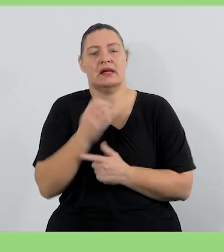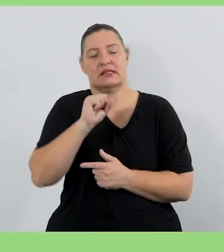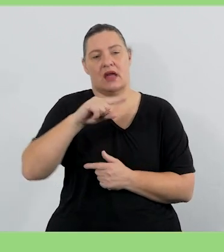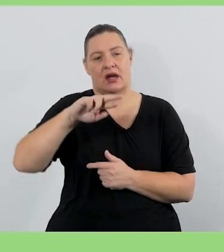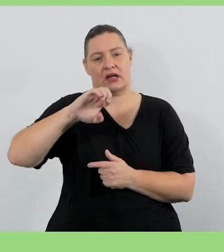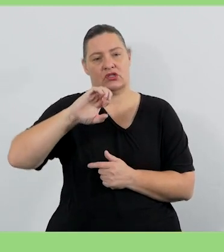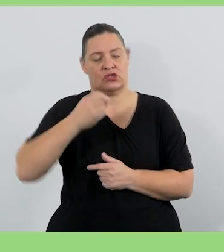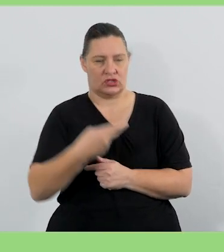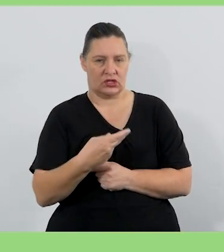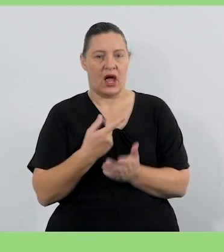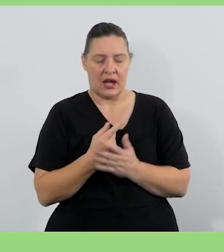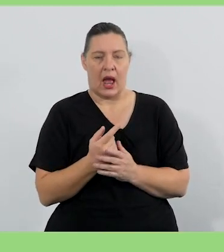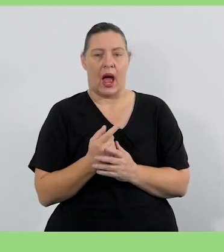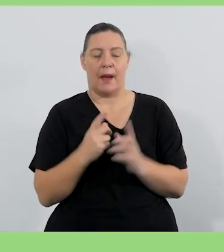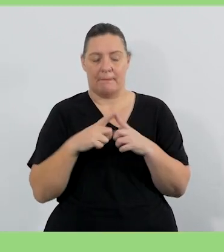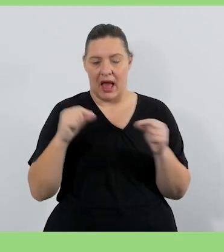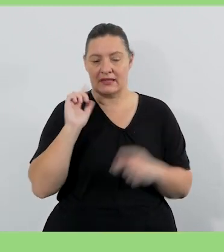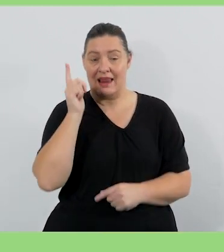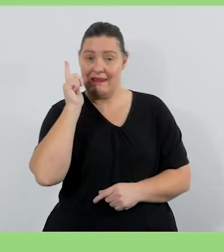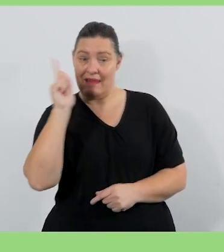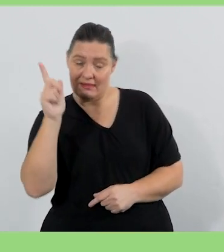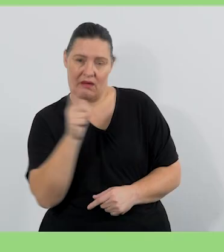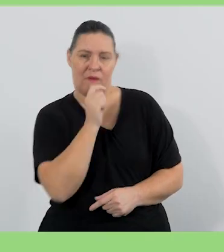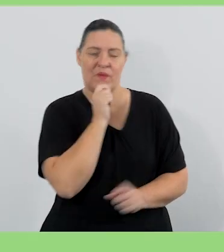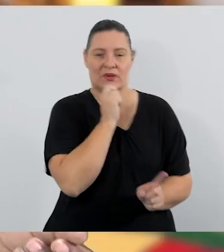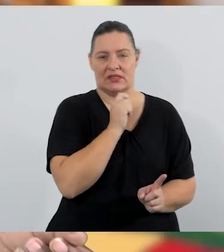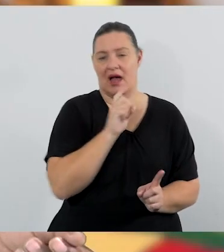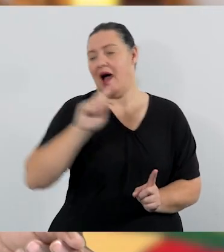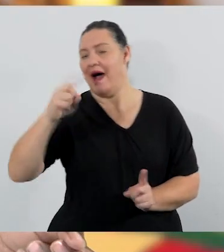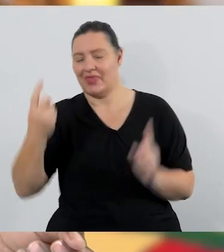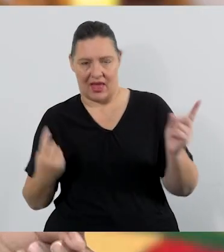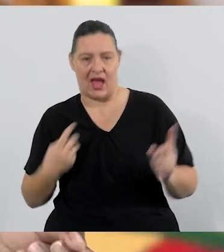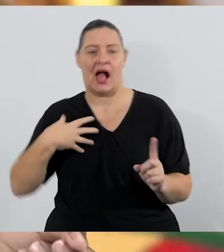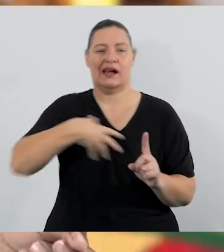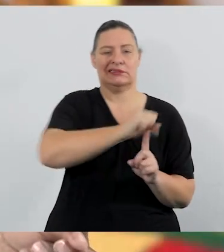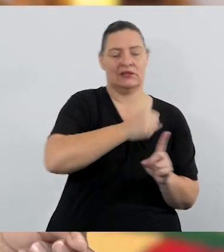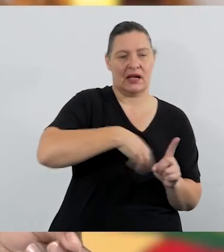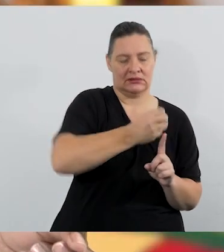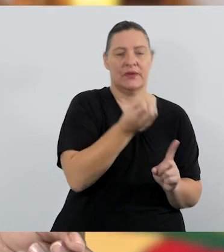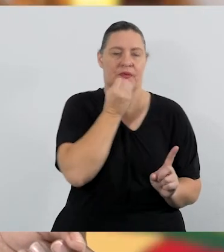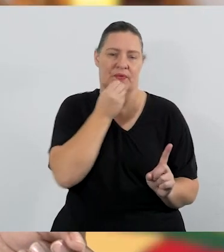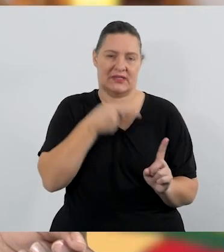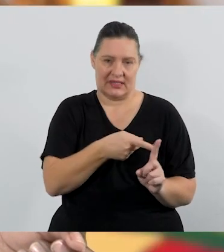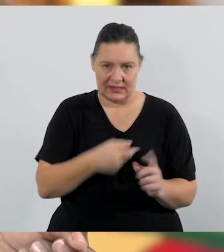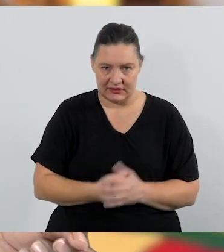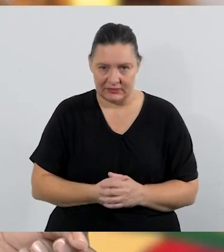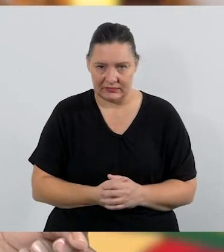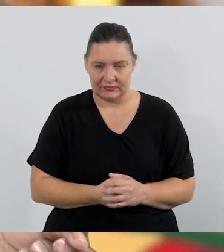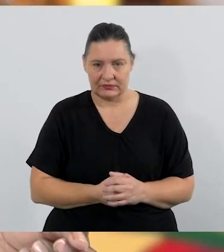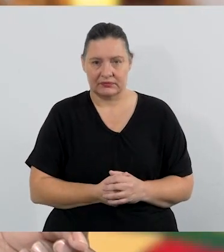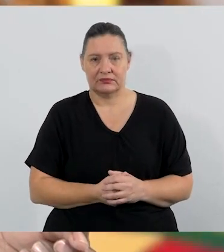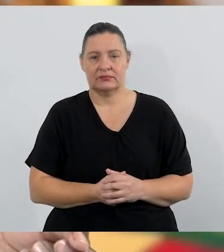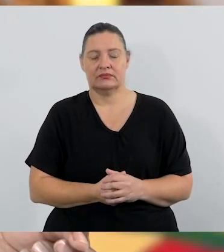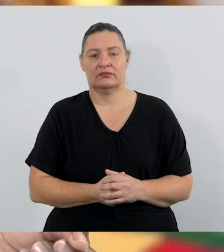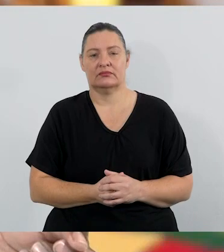starch in different parts of the plants and will later be consumed by other organisms that feed on the plant as well.